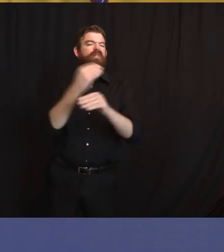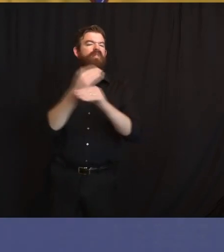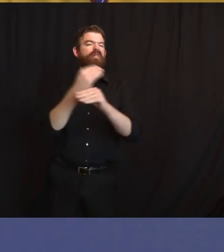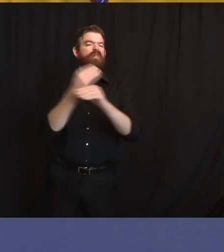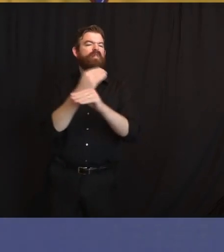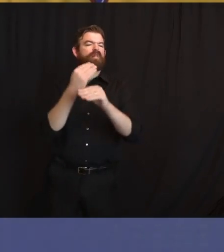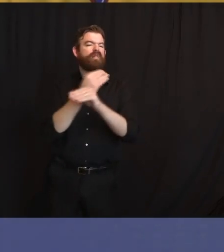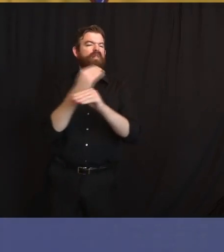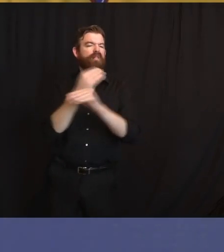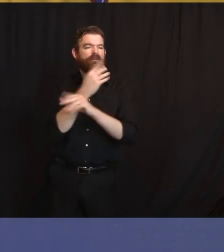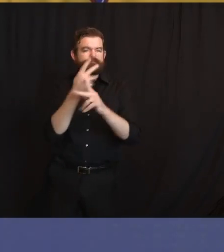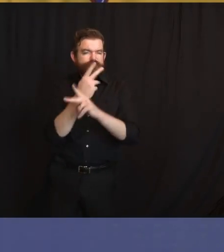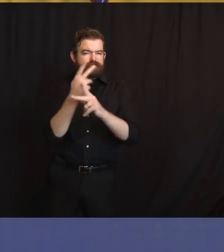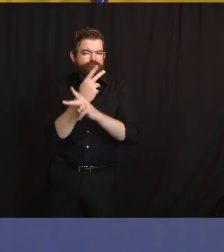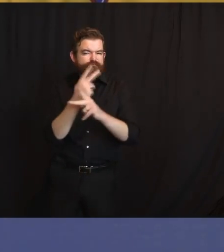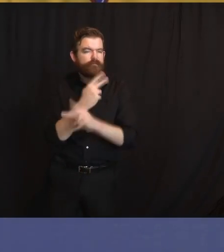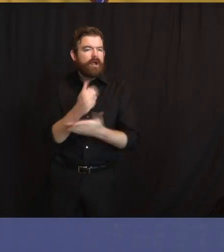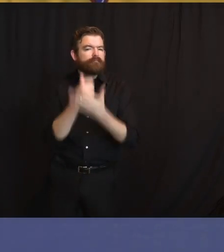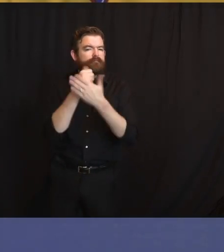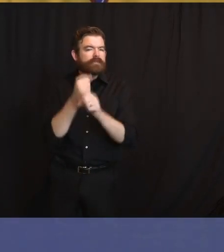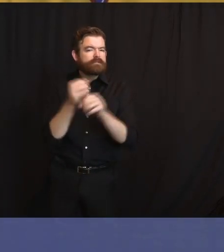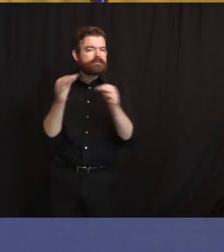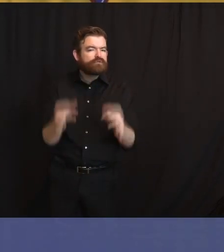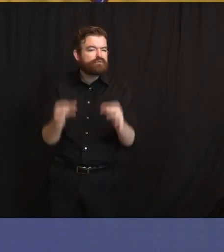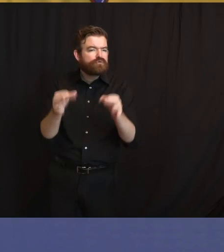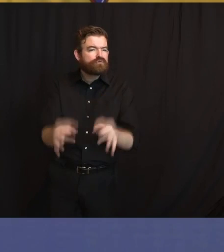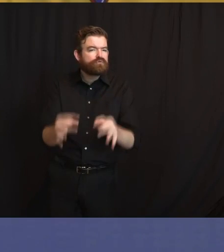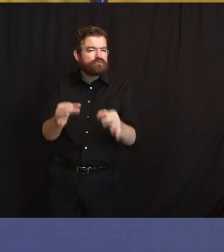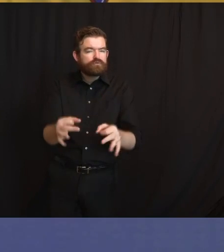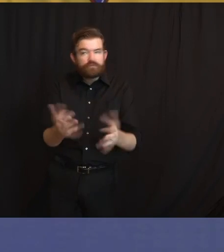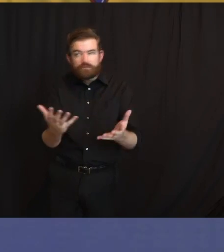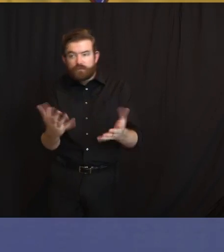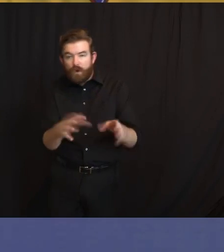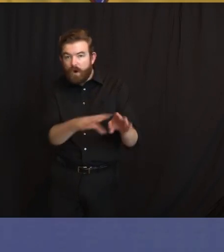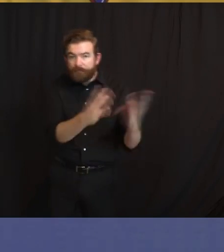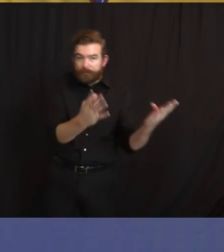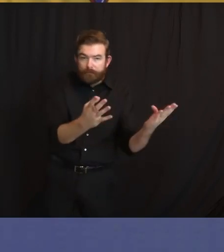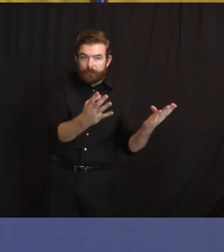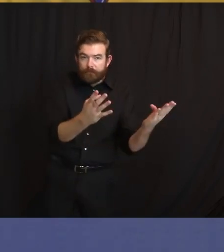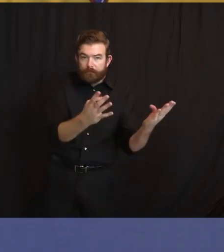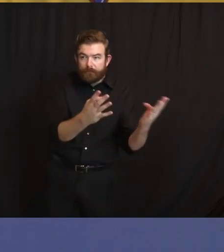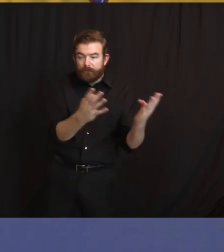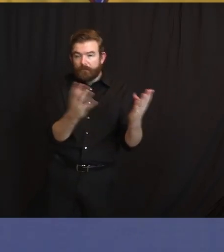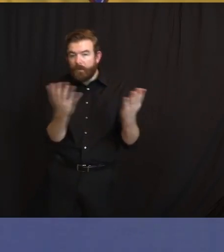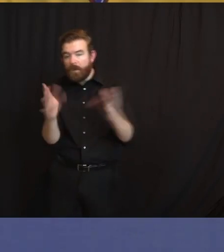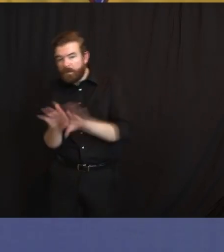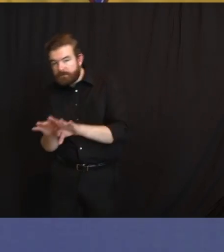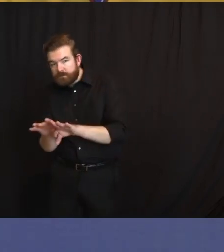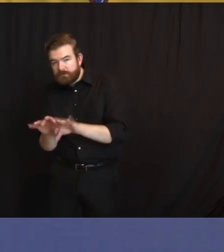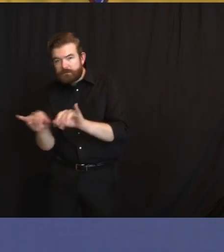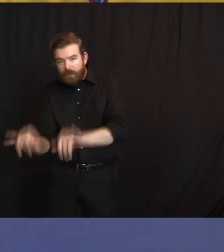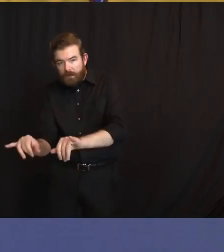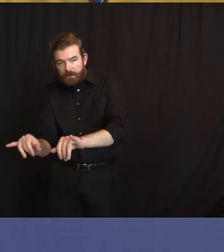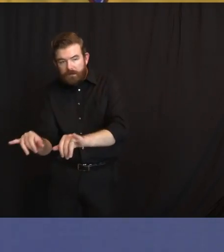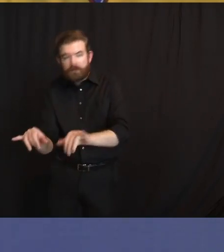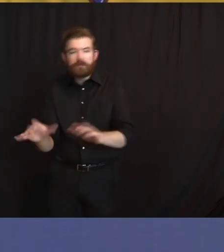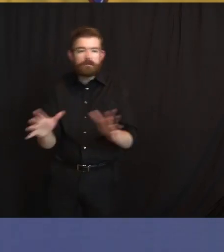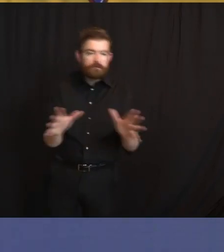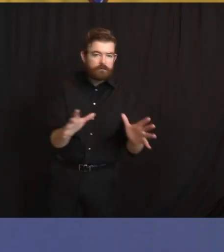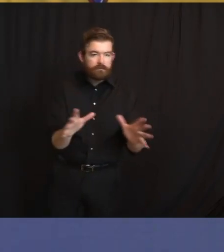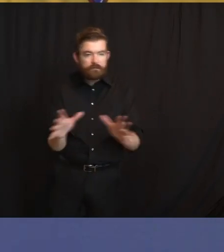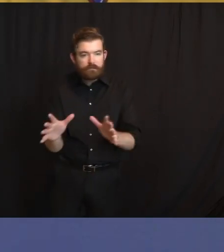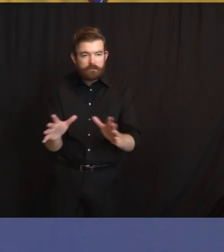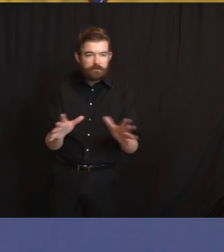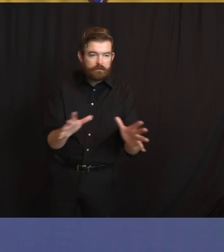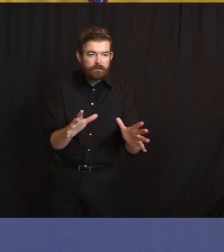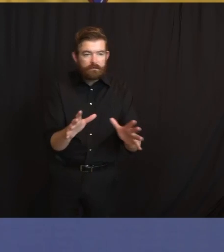to shut down or to keep shut down, and seeing the implications of that 2 weeks later versus taking